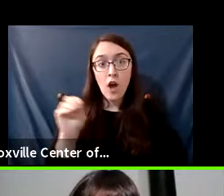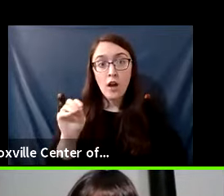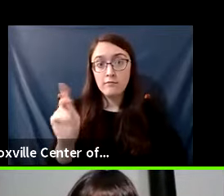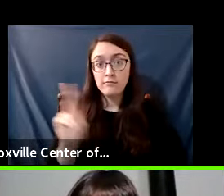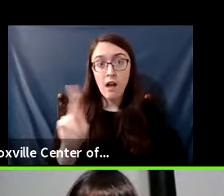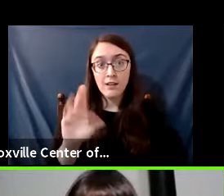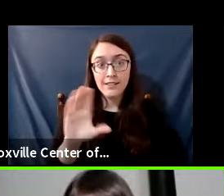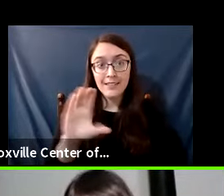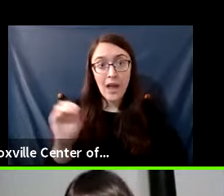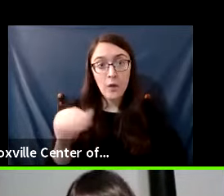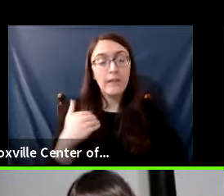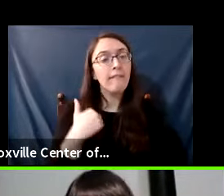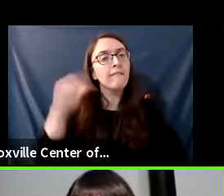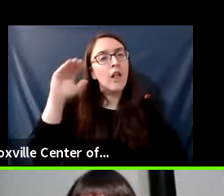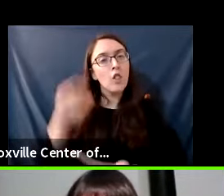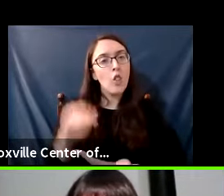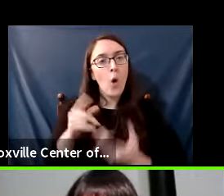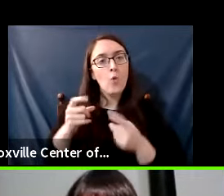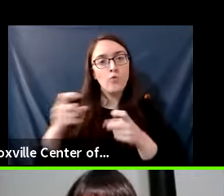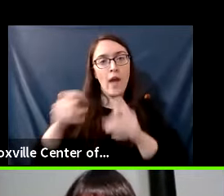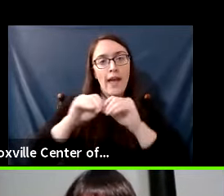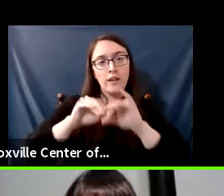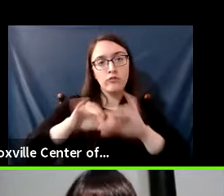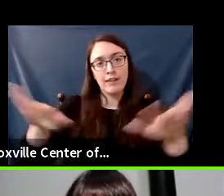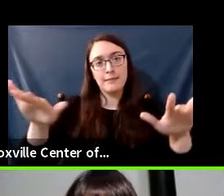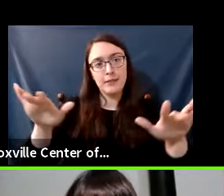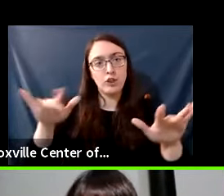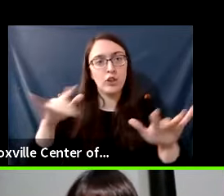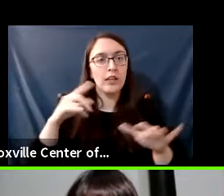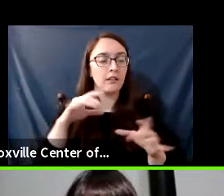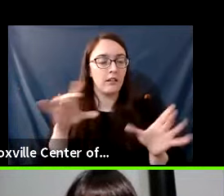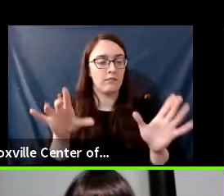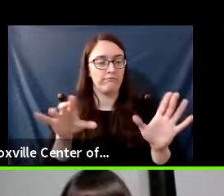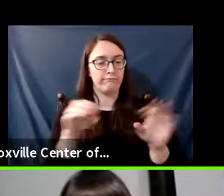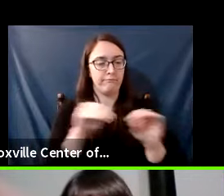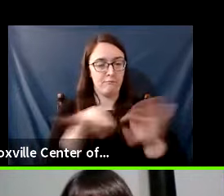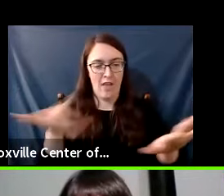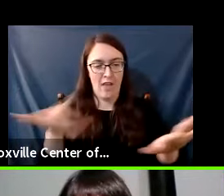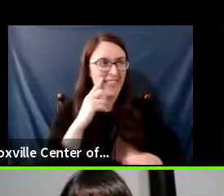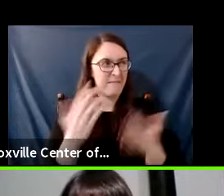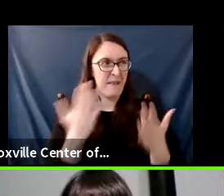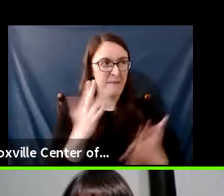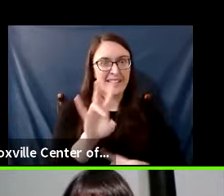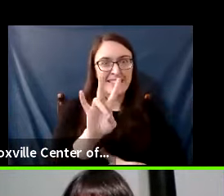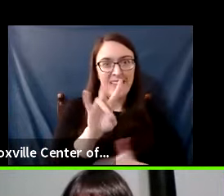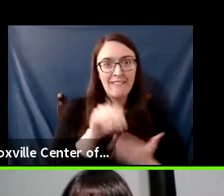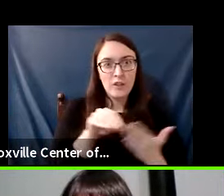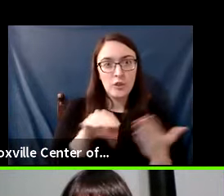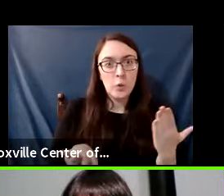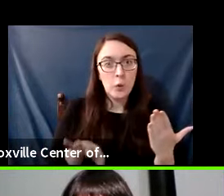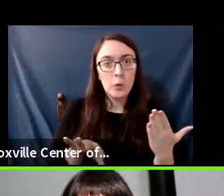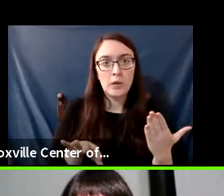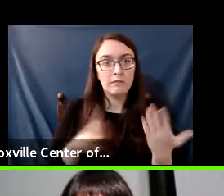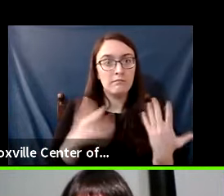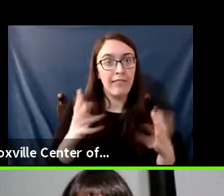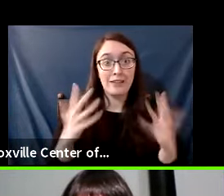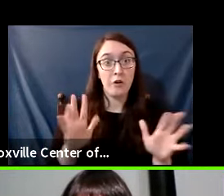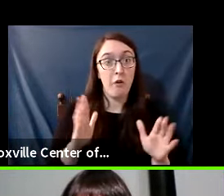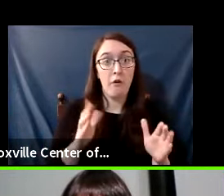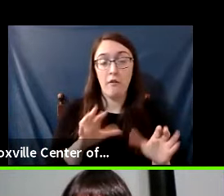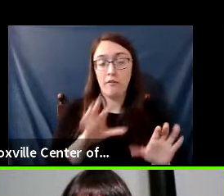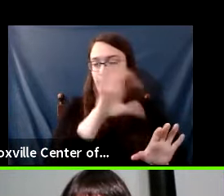rate of transmission actually in the schools with the students. I forget, it was maybe like 7 students across all the 16